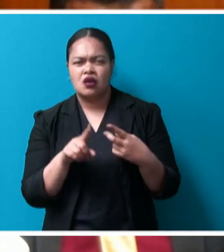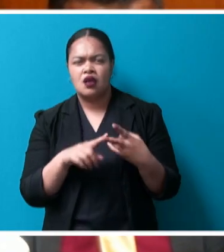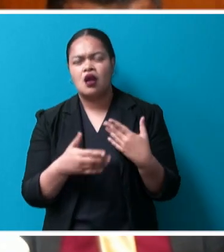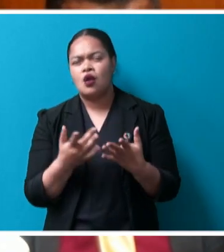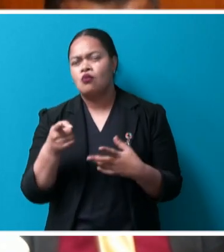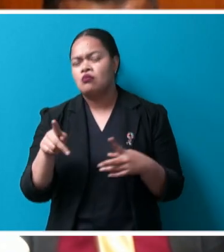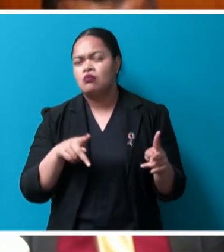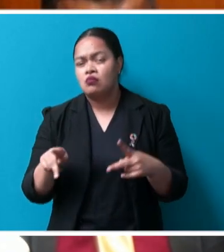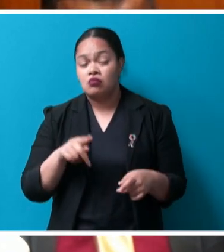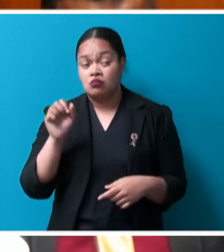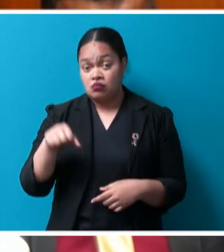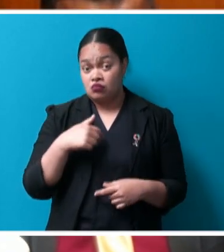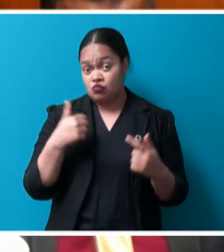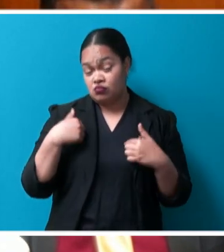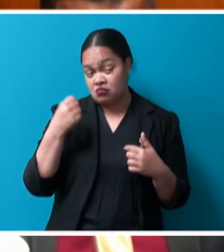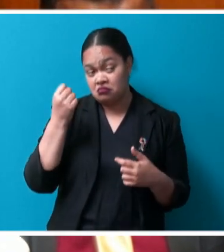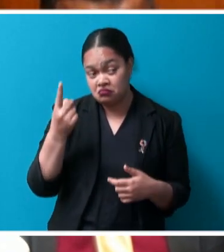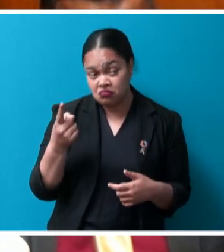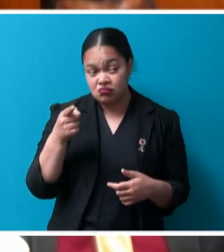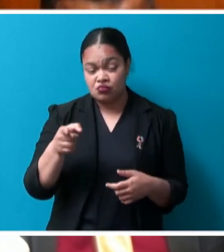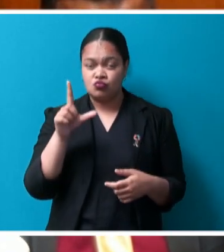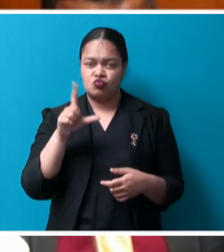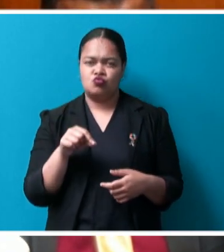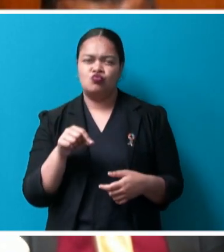do understand with the limited resources they are doing utmost they can.